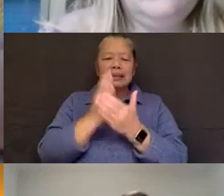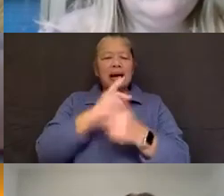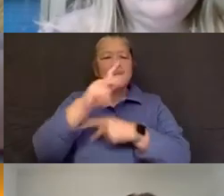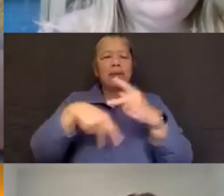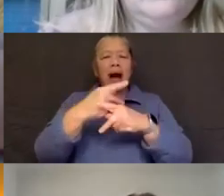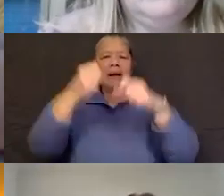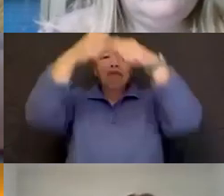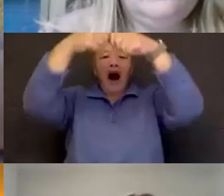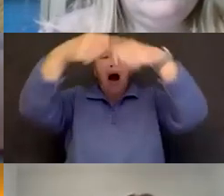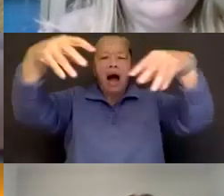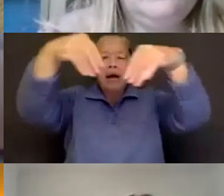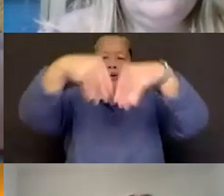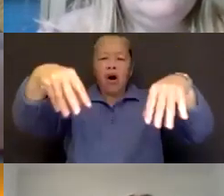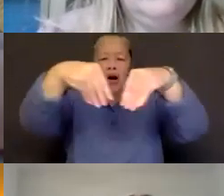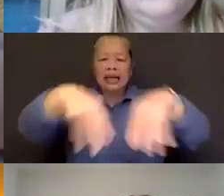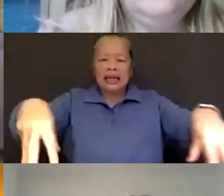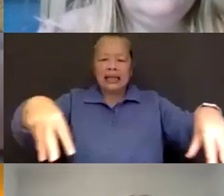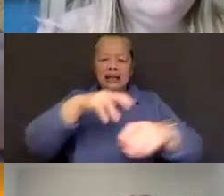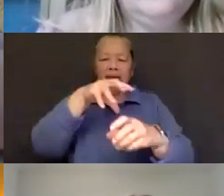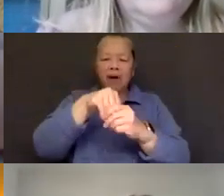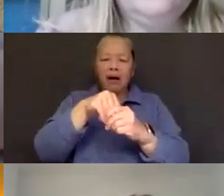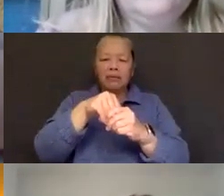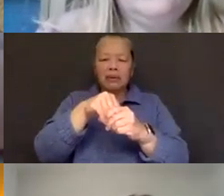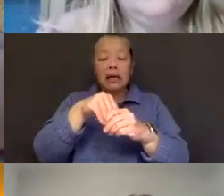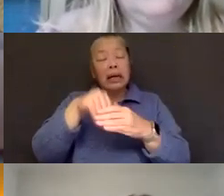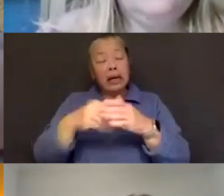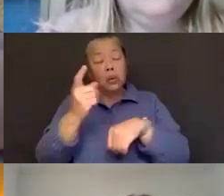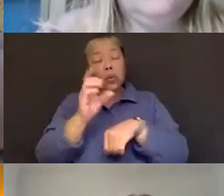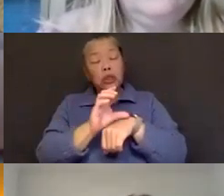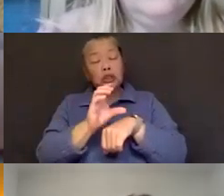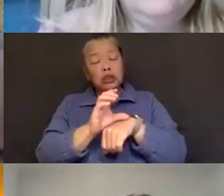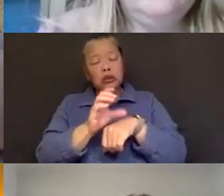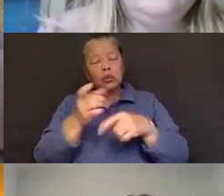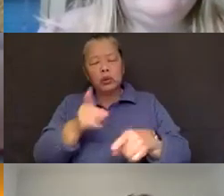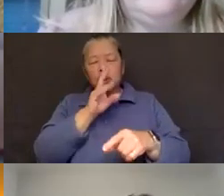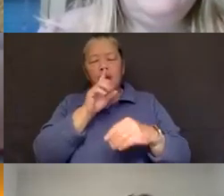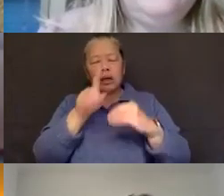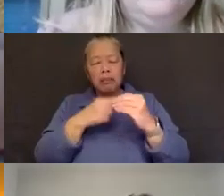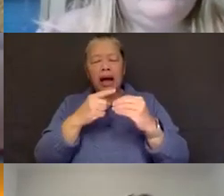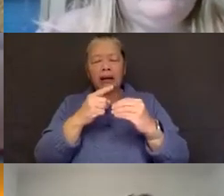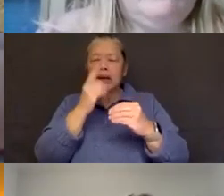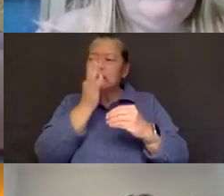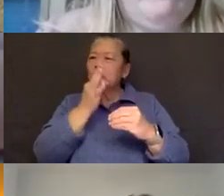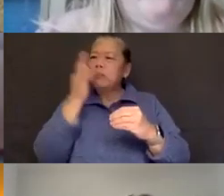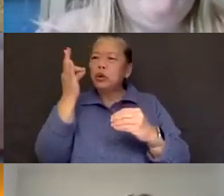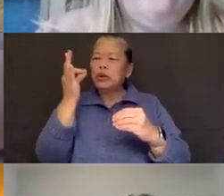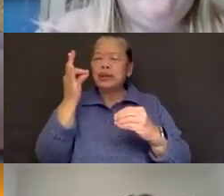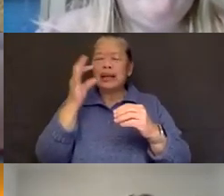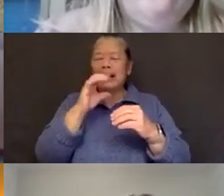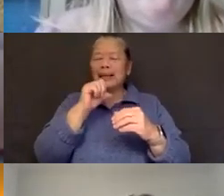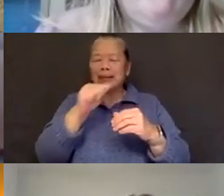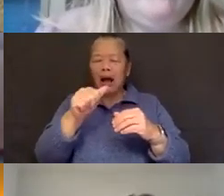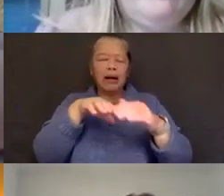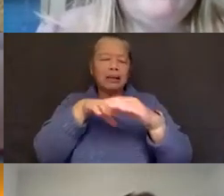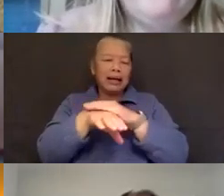going on. It helped, at least in one church, about the accessibility, that communion has never been more accessible than